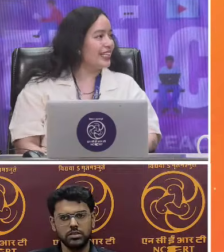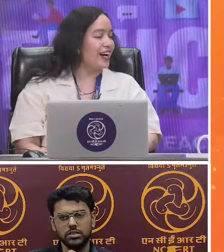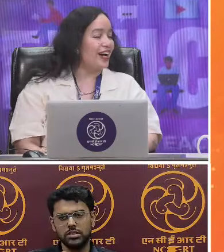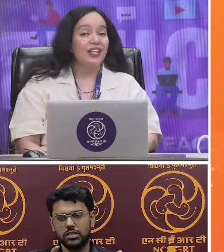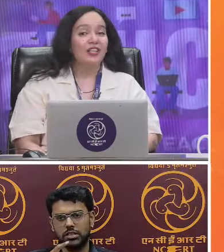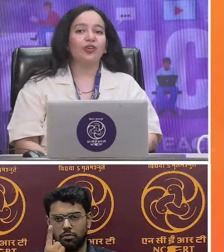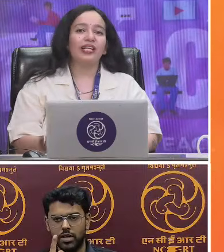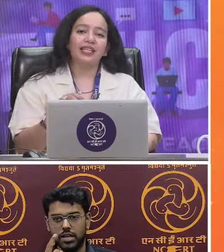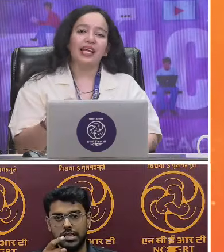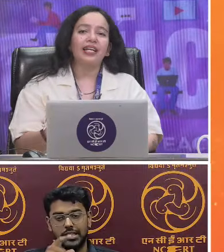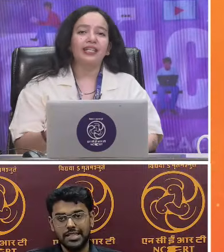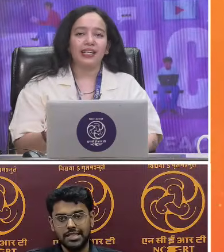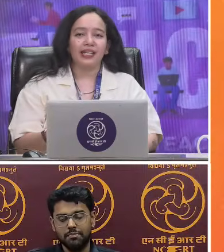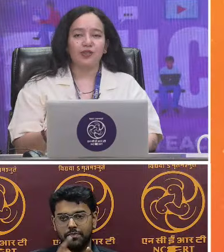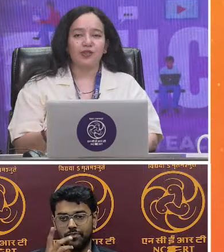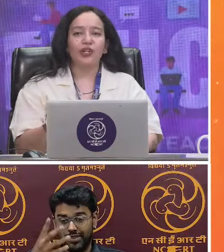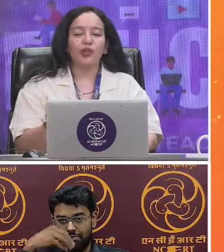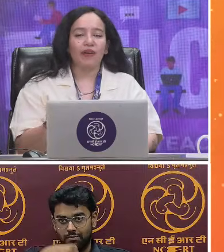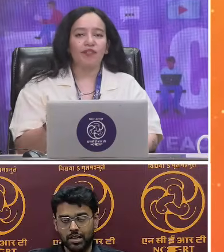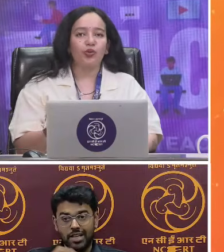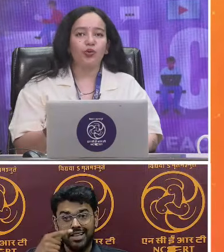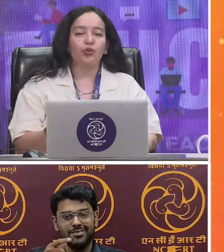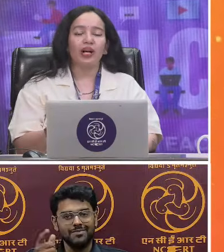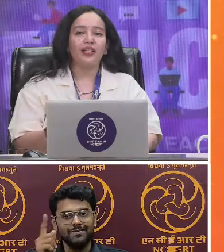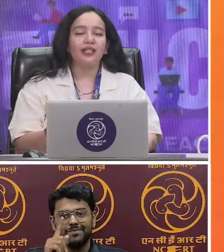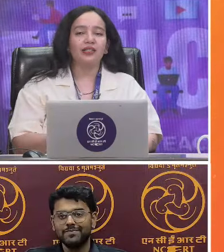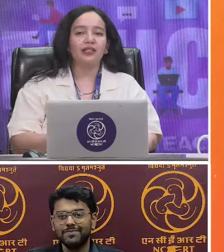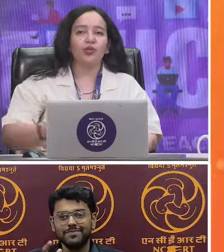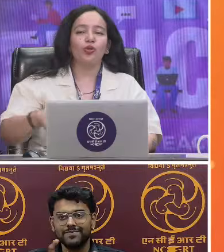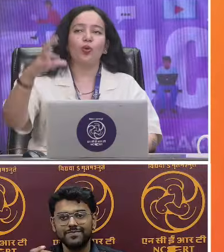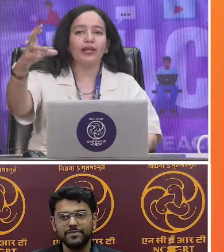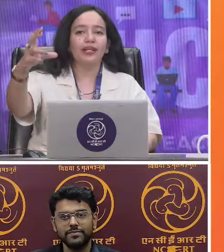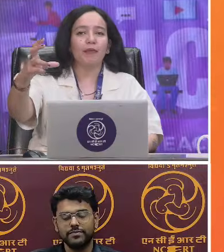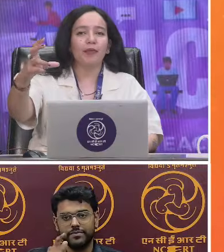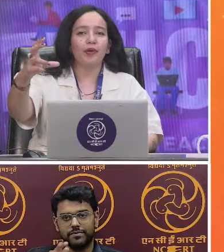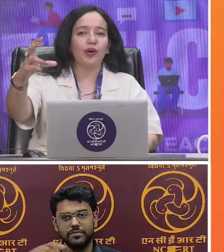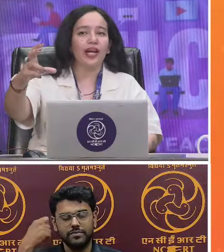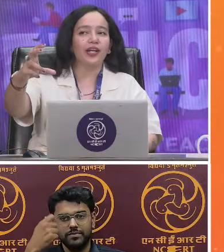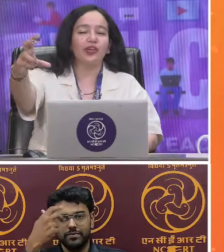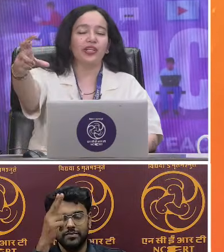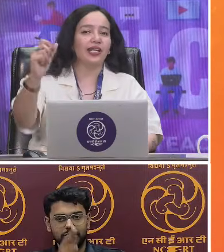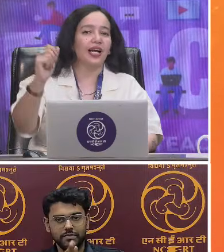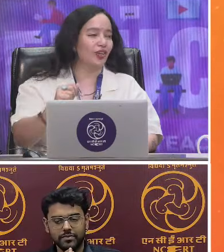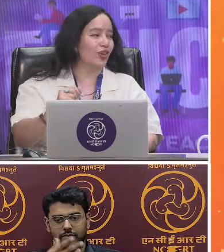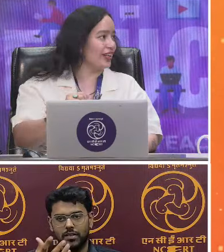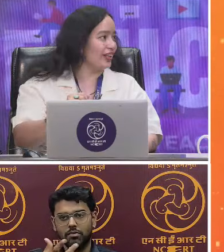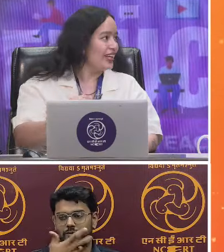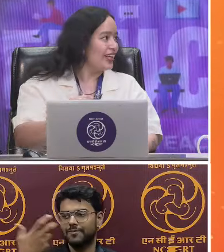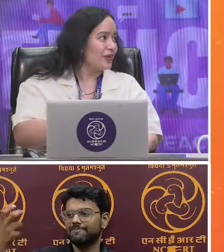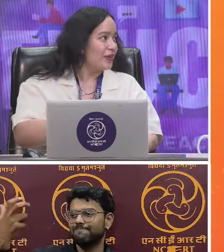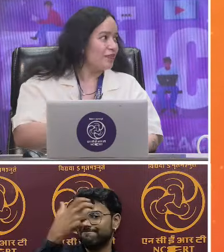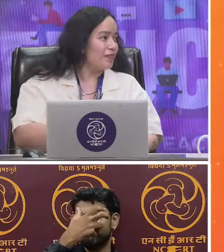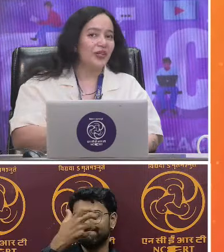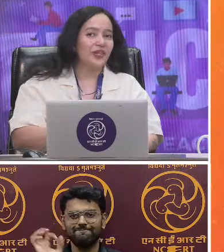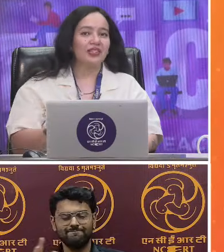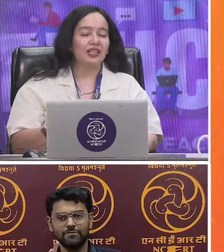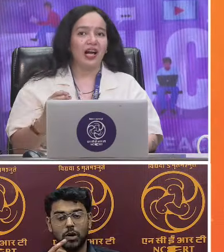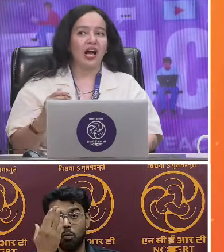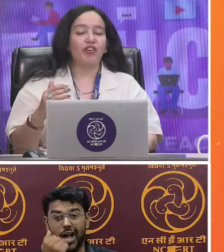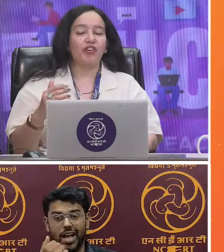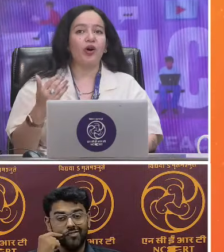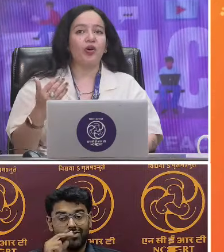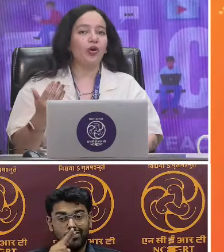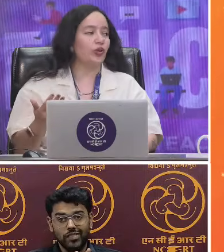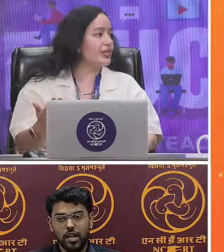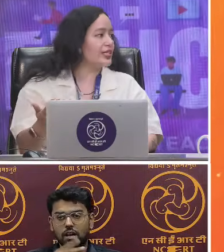army. Yeah. So in that case, what you have to do, you can't just hold the camera in your hand and you can start recording, because